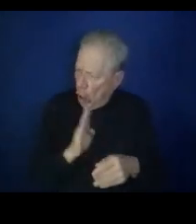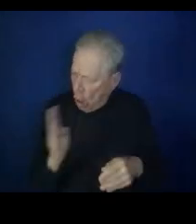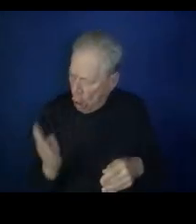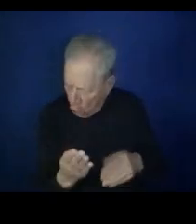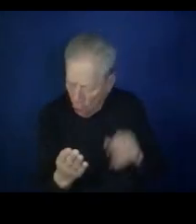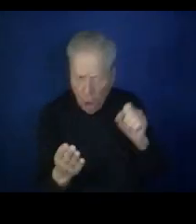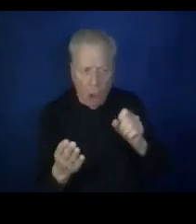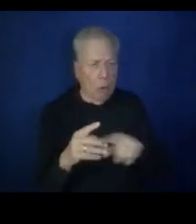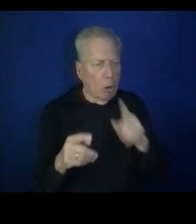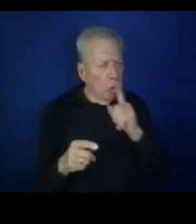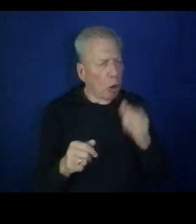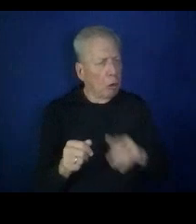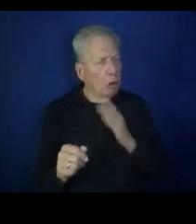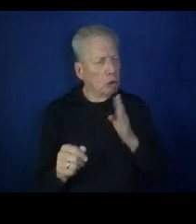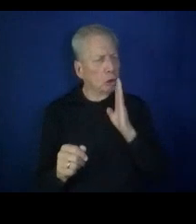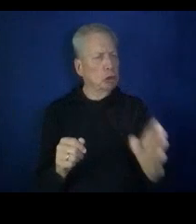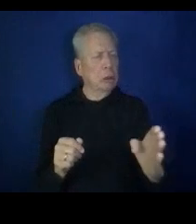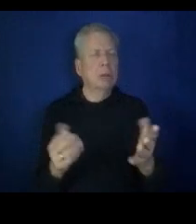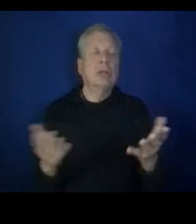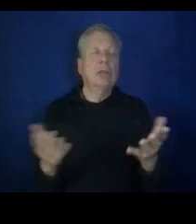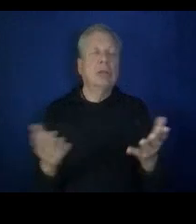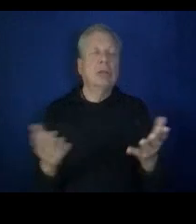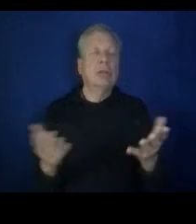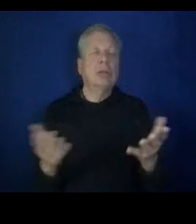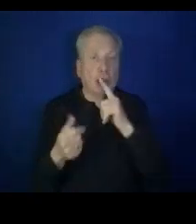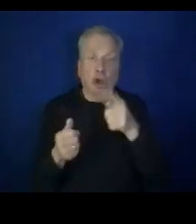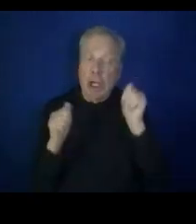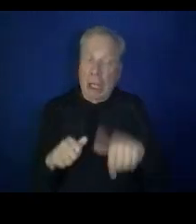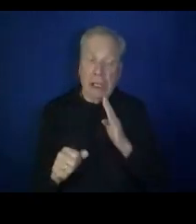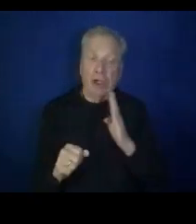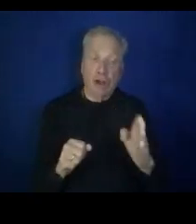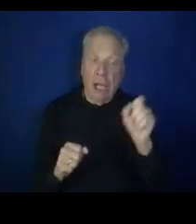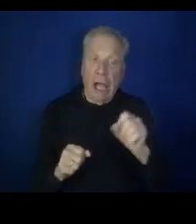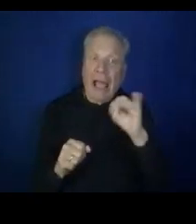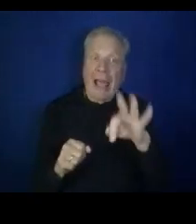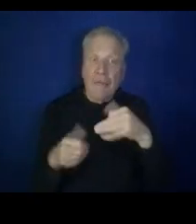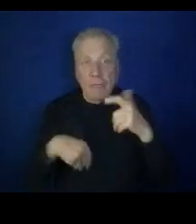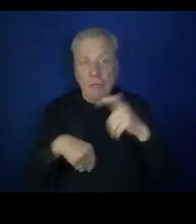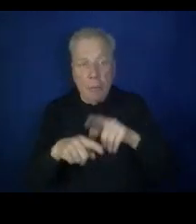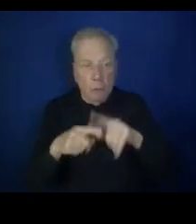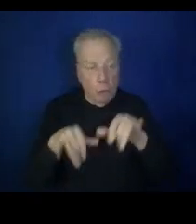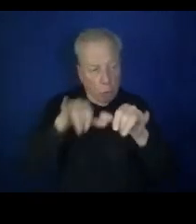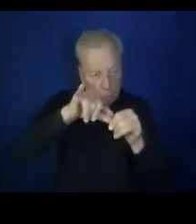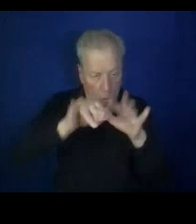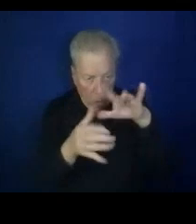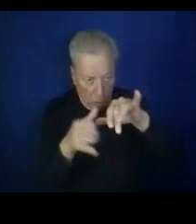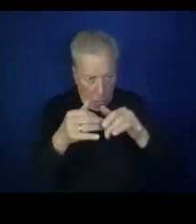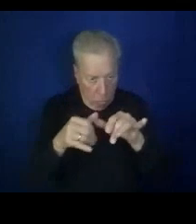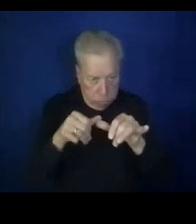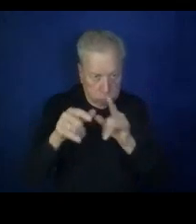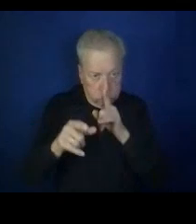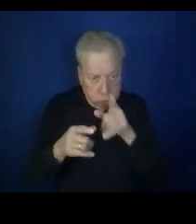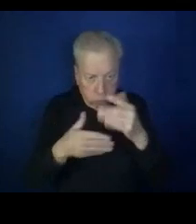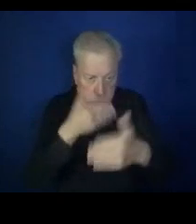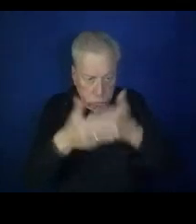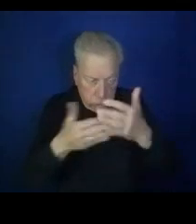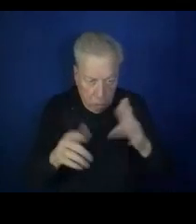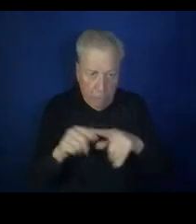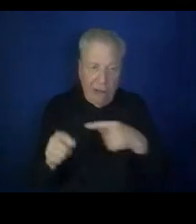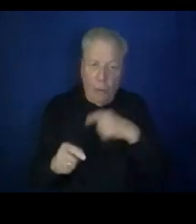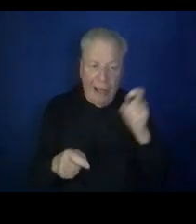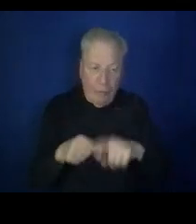just gone straight. And yes, you could if you had time to engineer the whole thing, which we didn't post flood. We needed to just